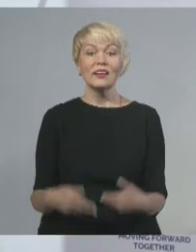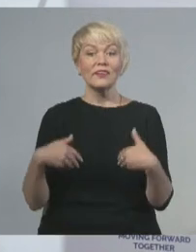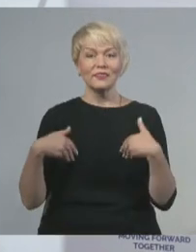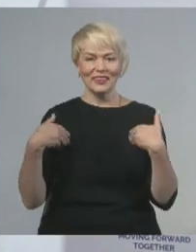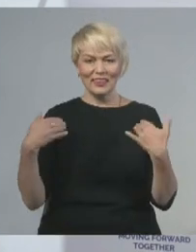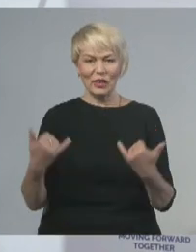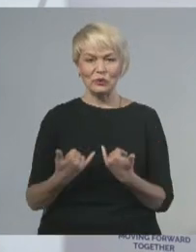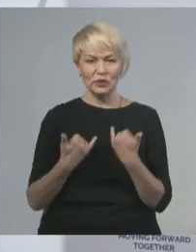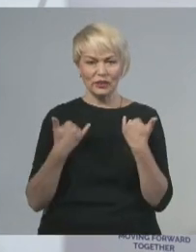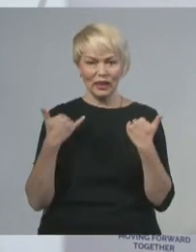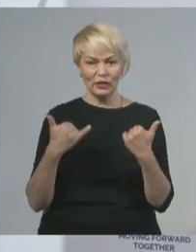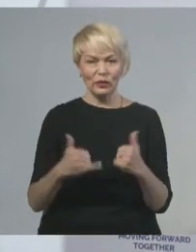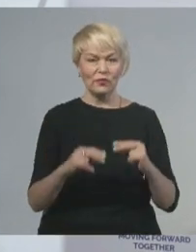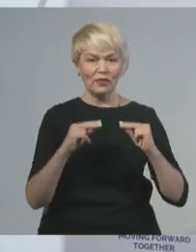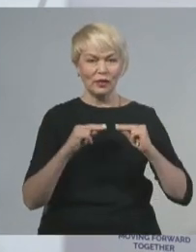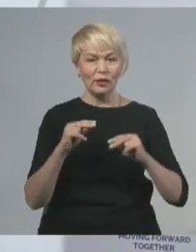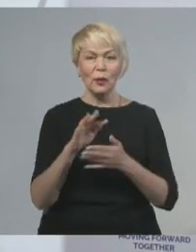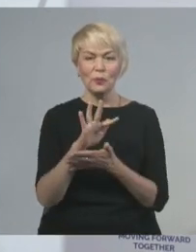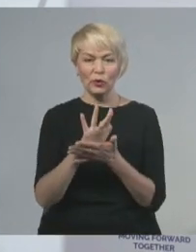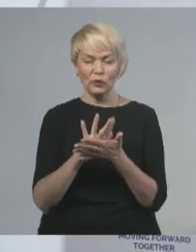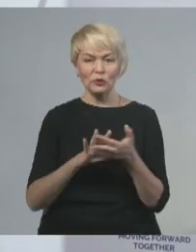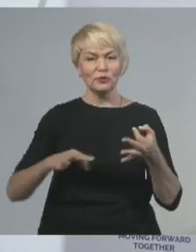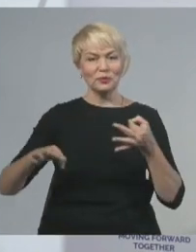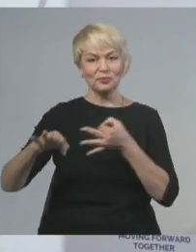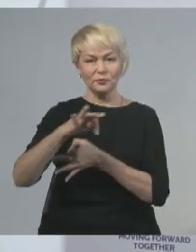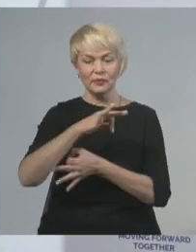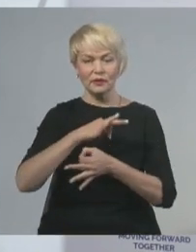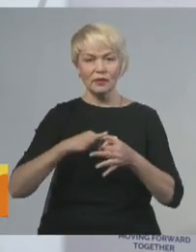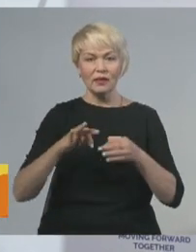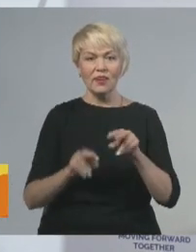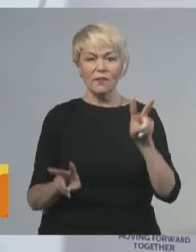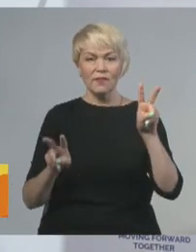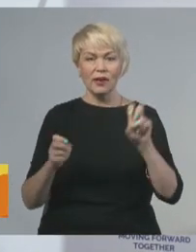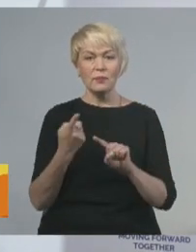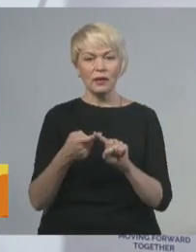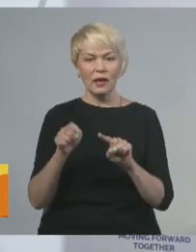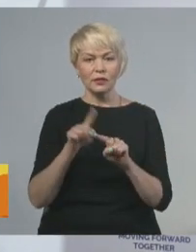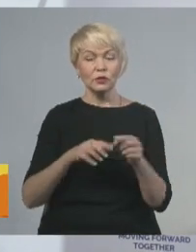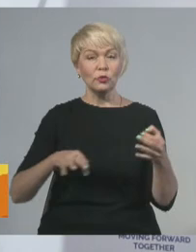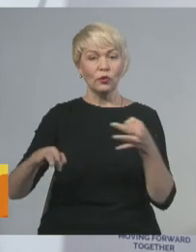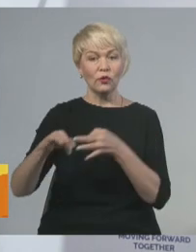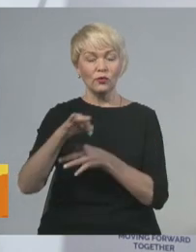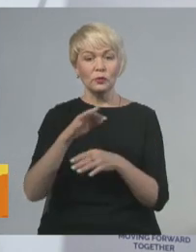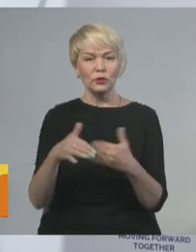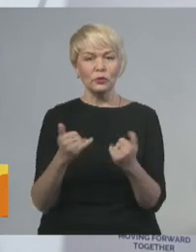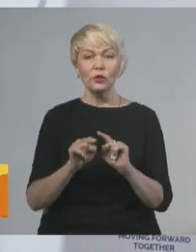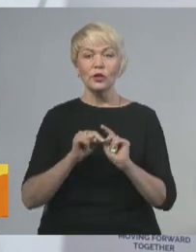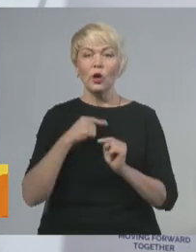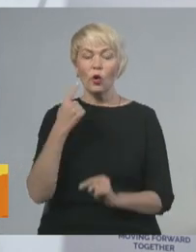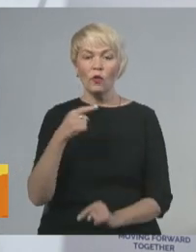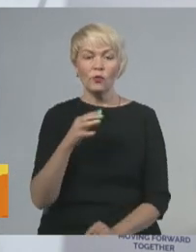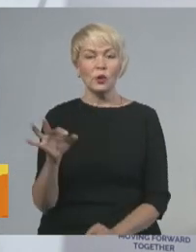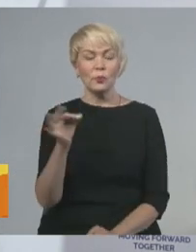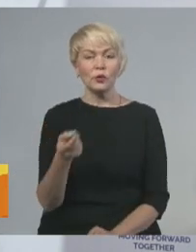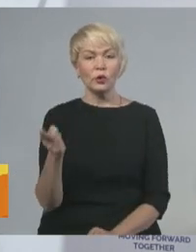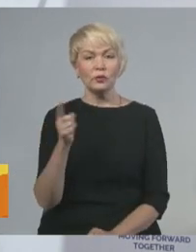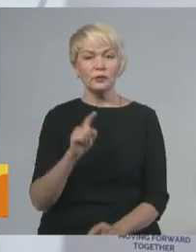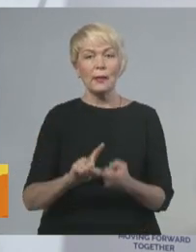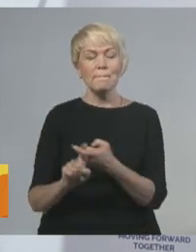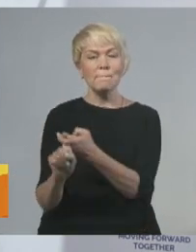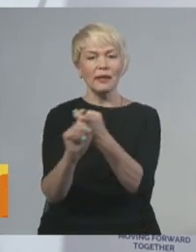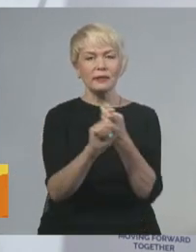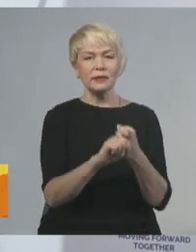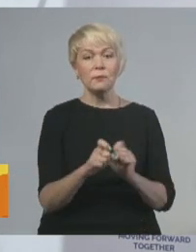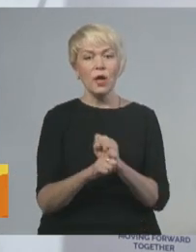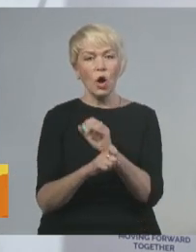so dear friends we continue our donbass media forum we continue the discussion the framework of this forum and today we're going to speak